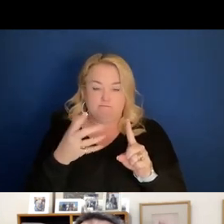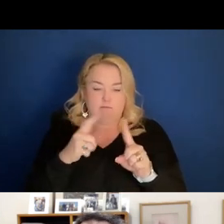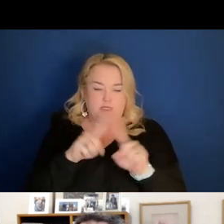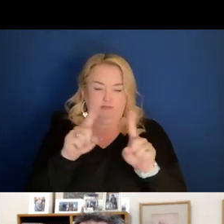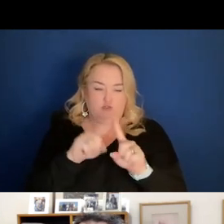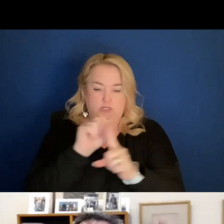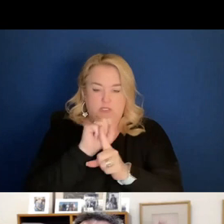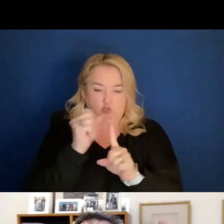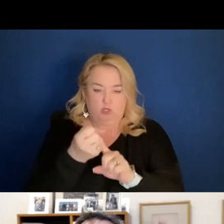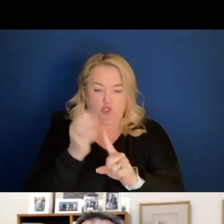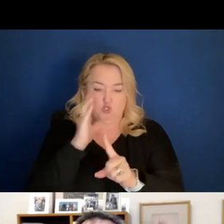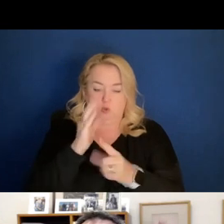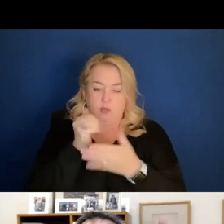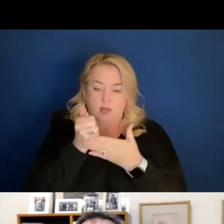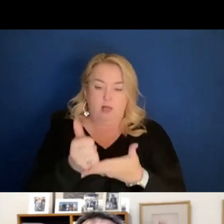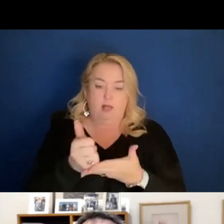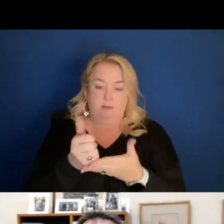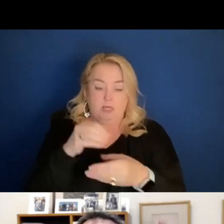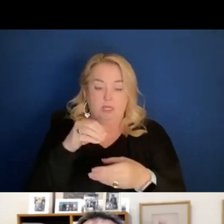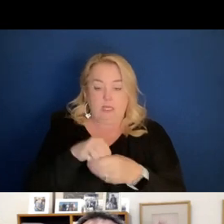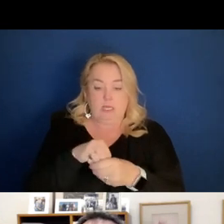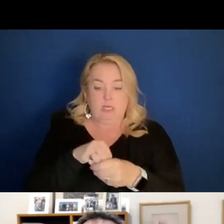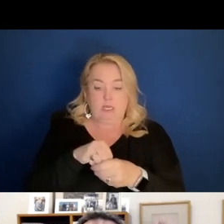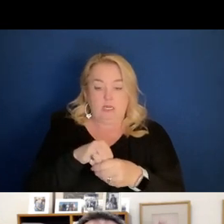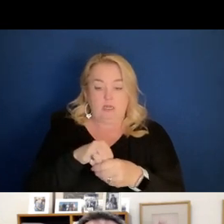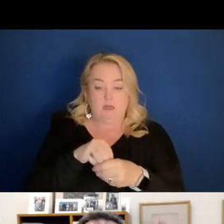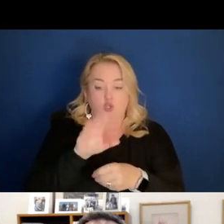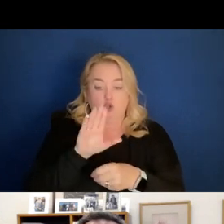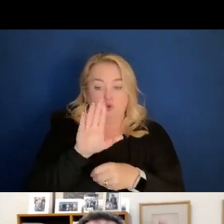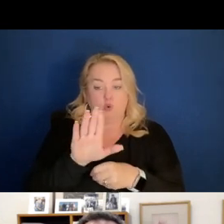circumstances that can be very helpful